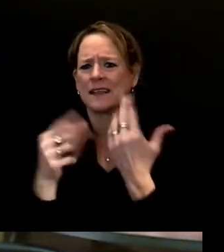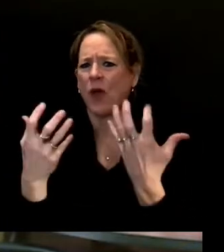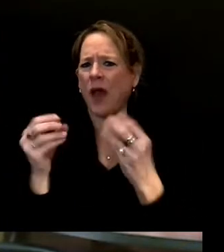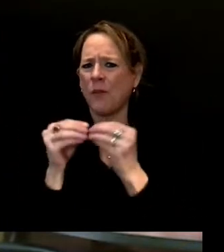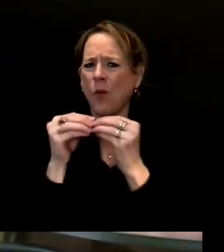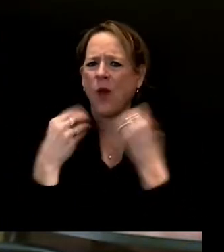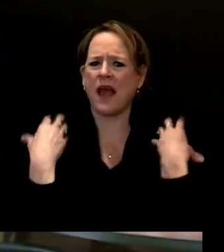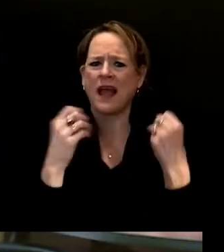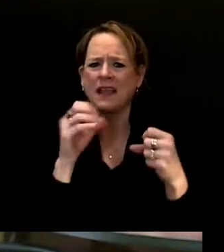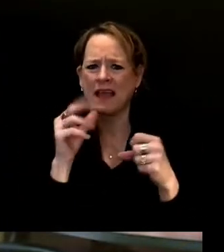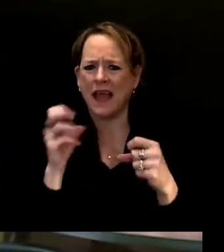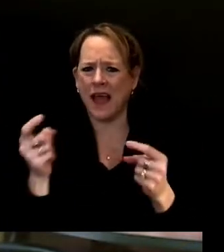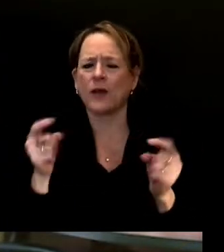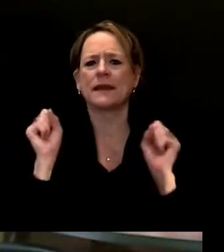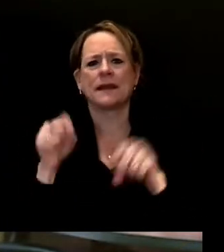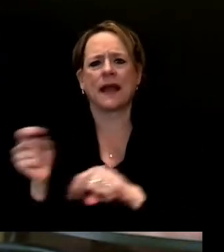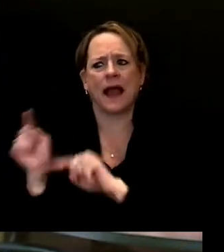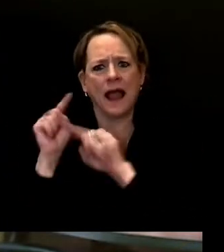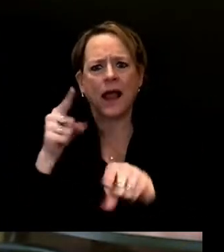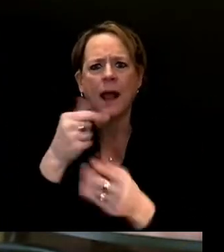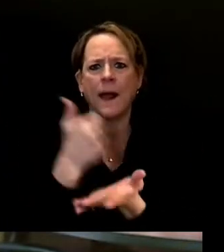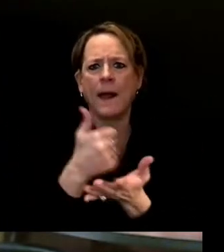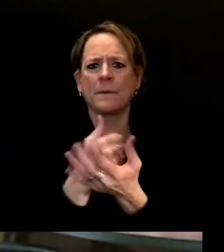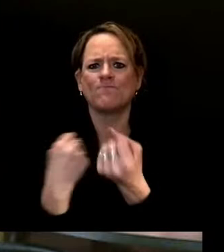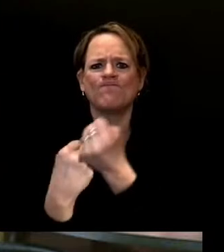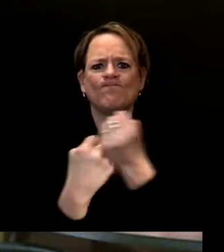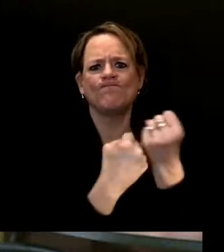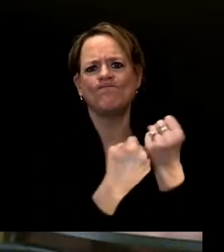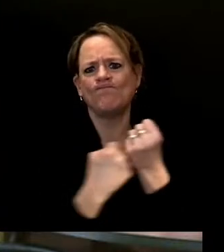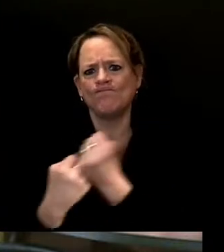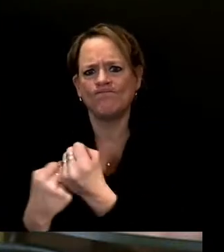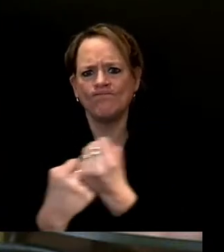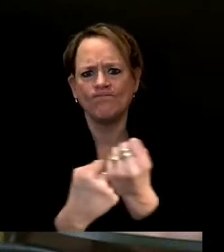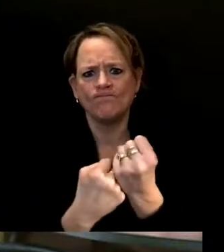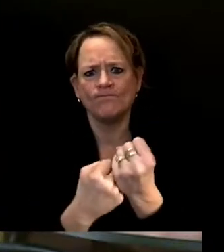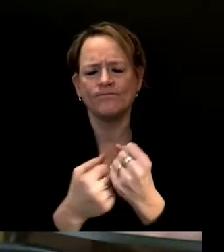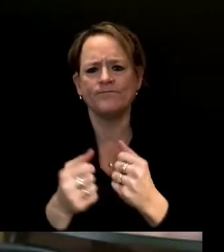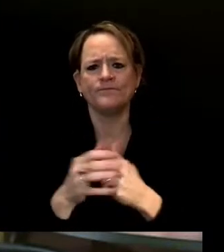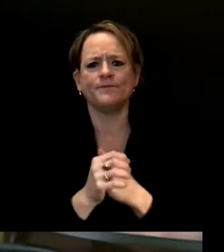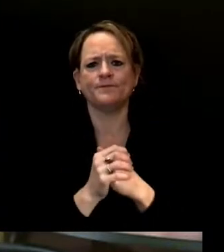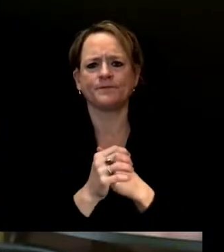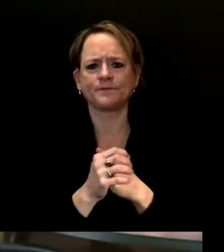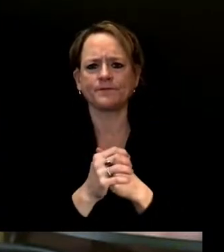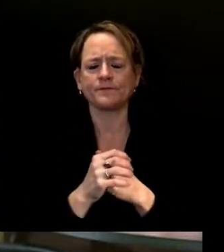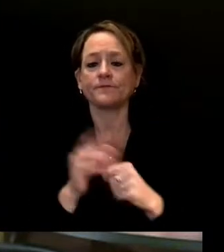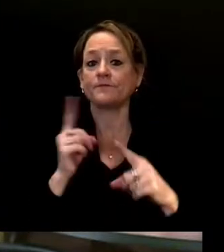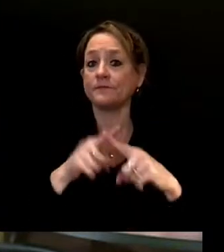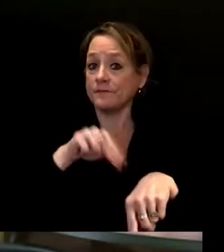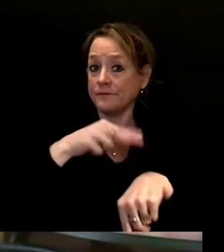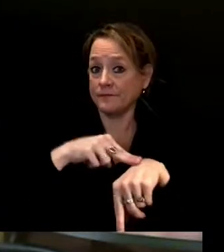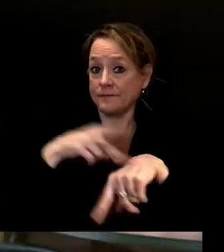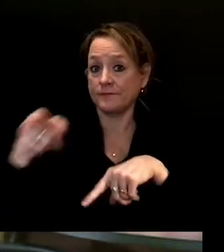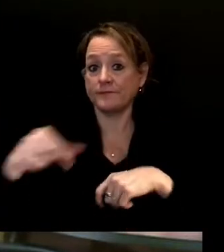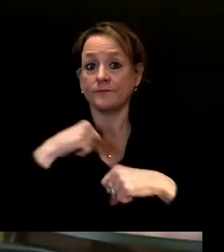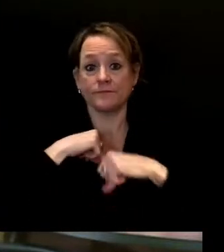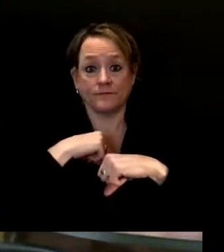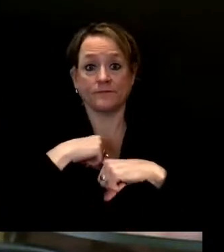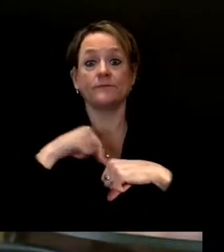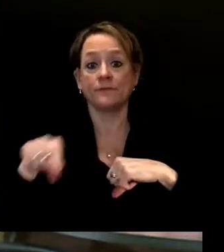We are reconfiguring the deployment of our Wisconsin National Guard personnel, and as of today, have placed